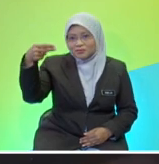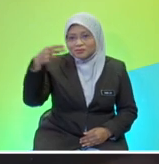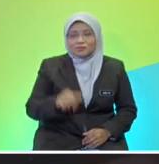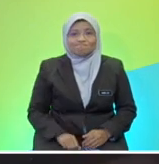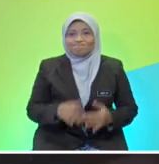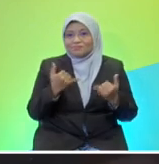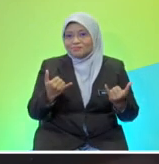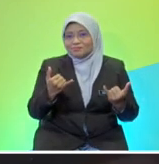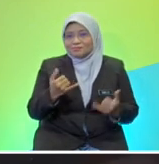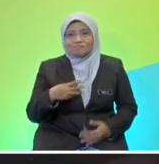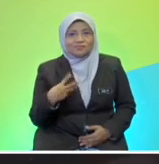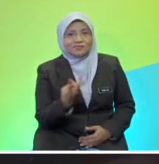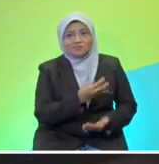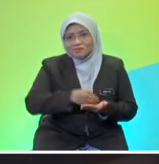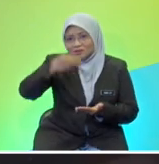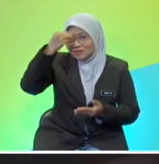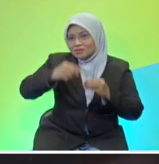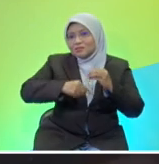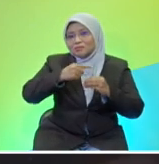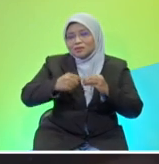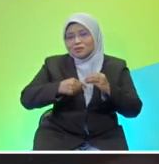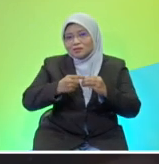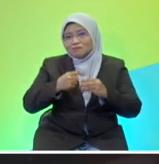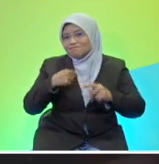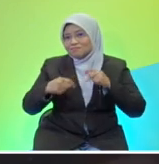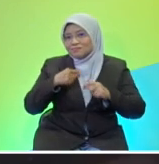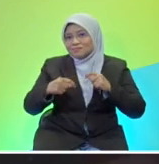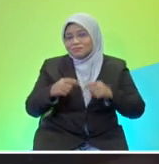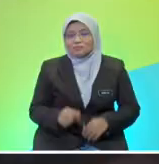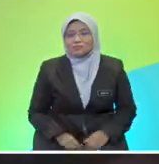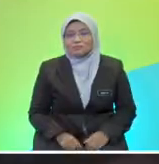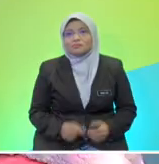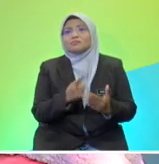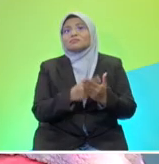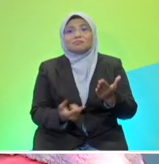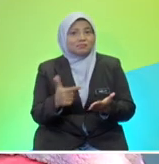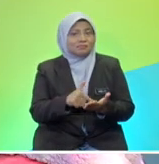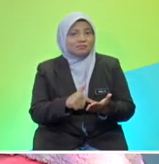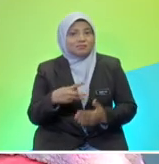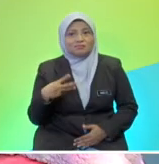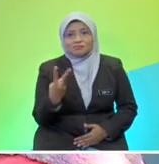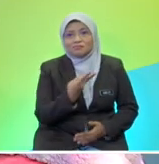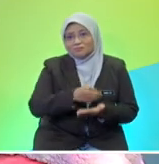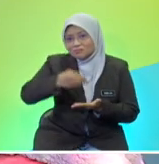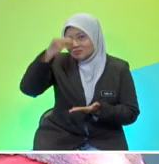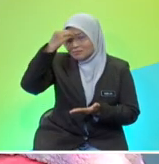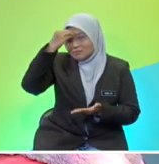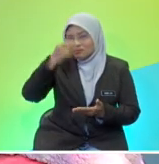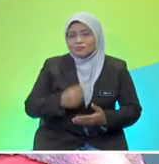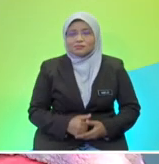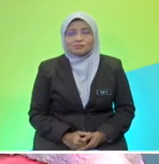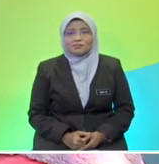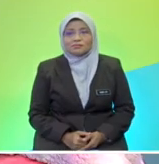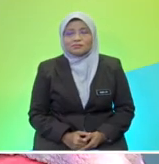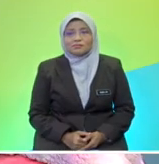I'm so excited. I'm sure my friends are excited as well. What else are we learning today? Okay, we are going to know the